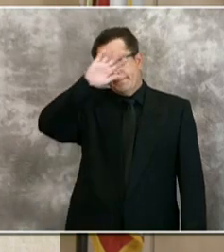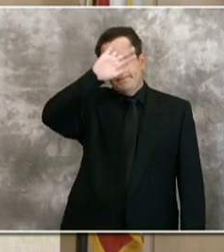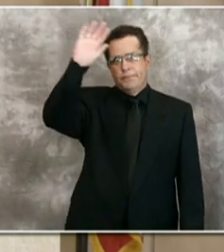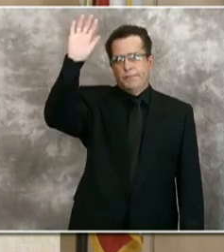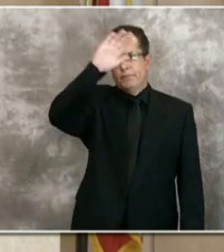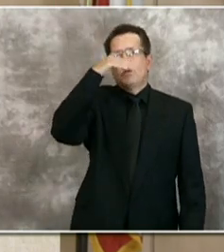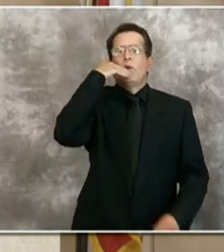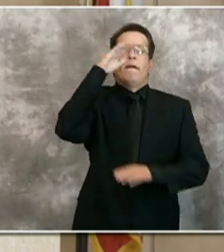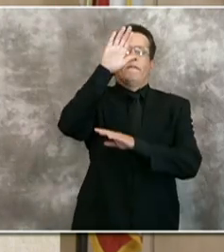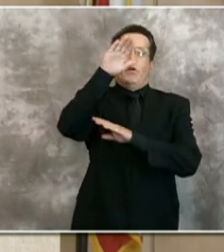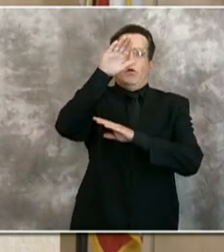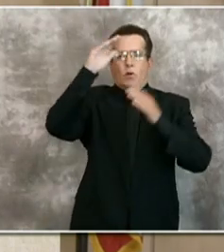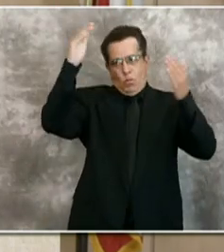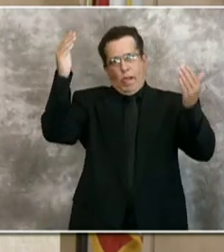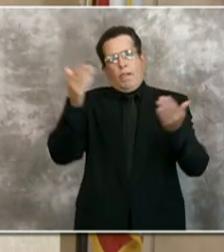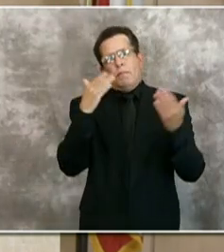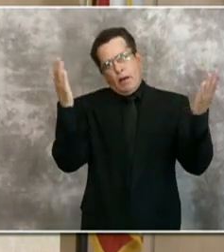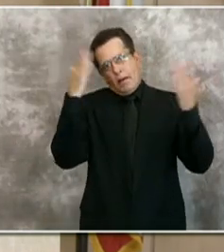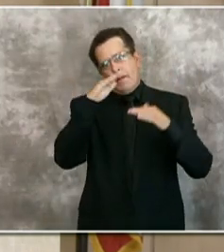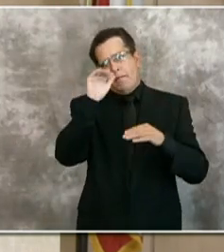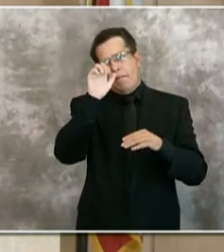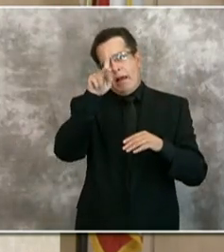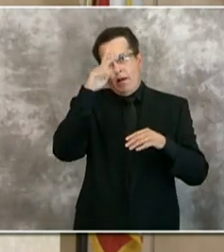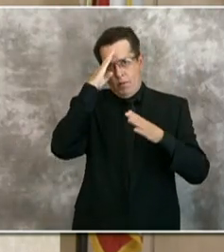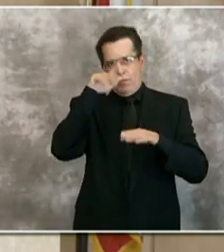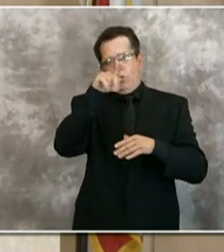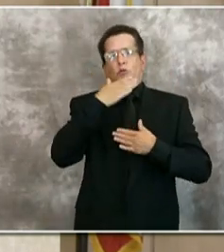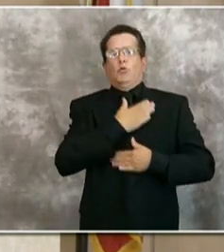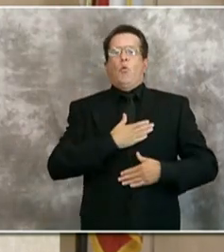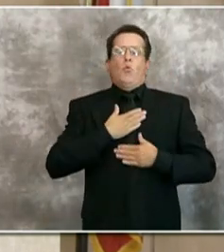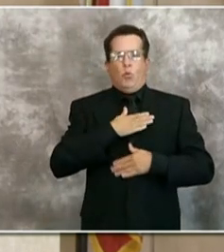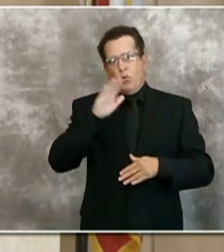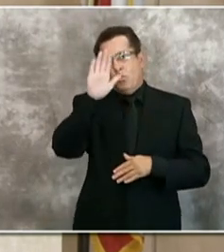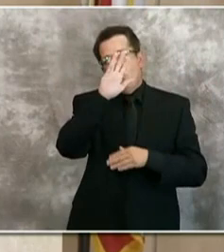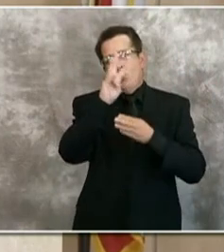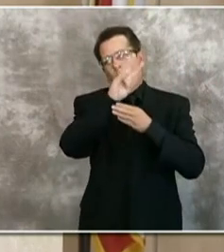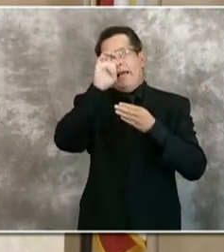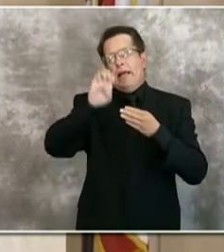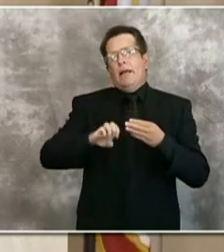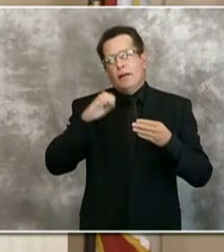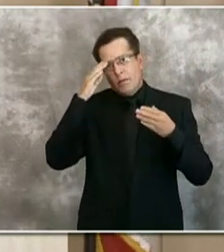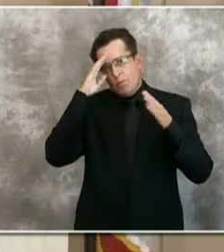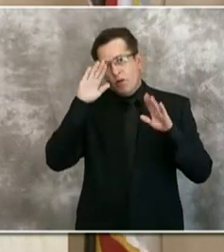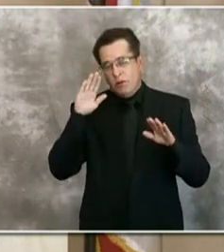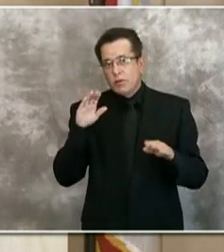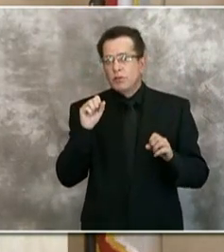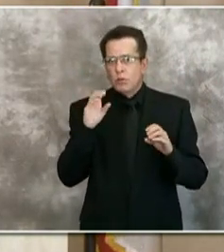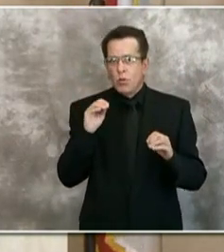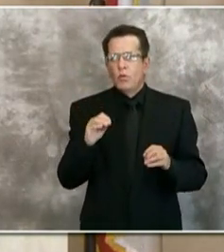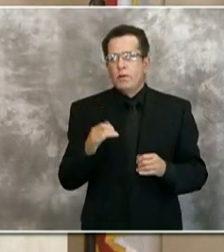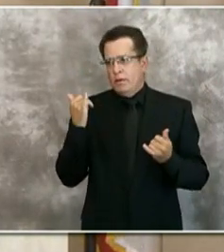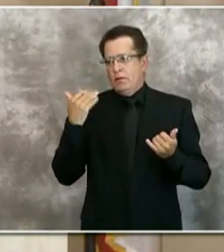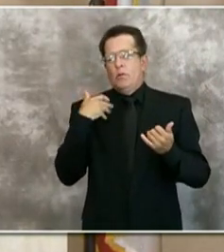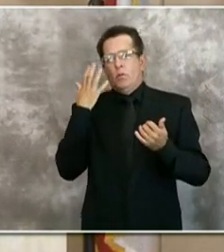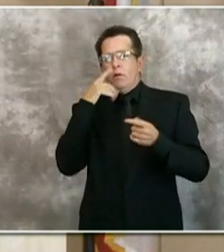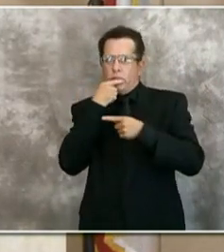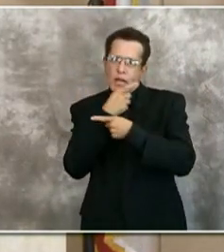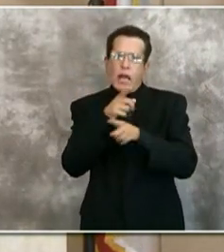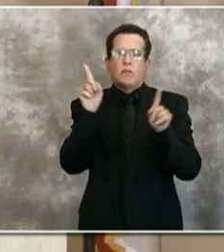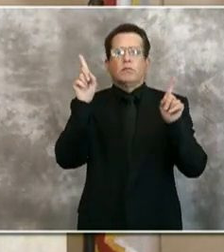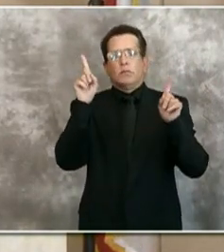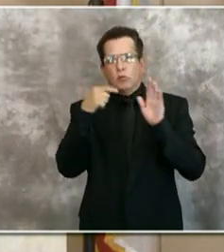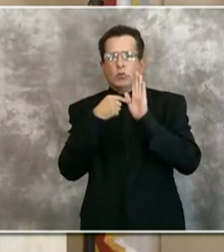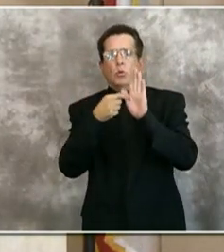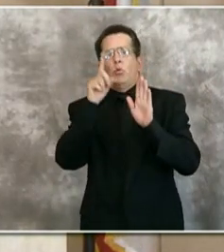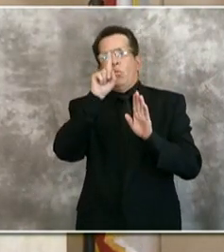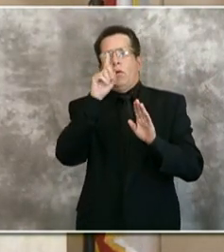afternoon and welcome back. Hope you all had a very enjoyable weekend. I thought it would be appropriate to bring us up to date on where we are in